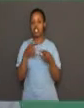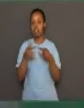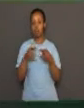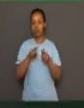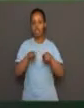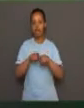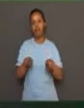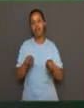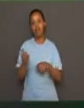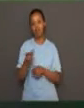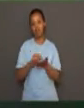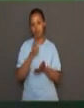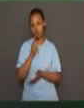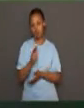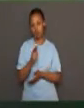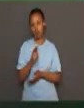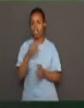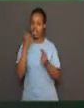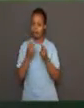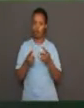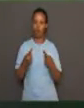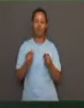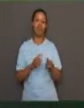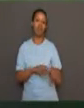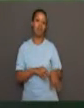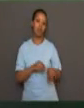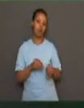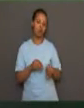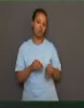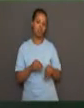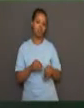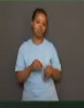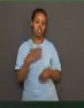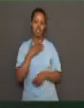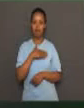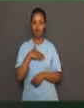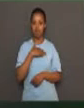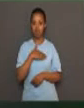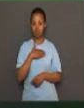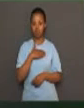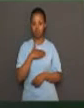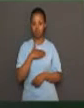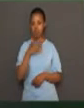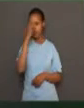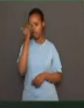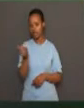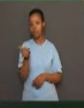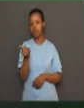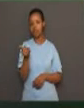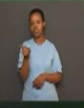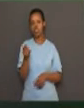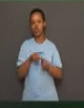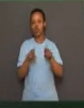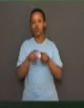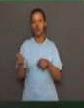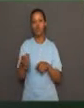species. For our final activity, students, can you explain why varying